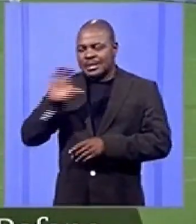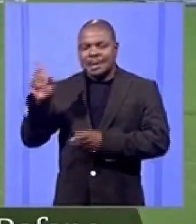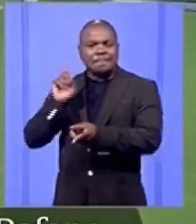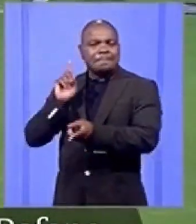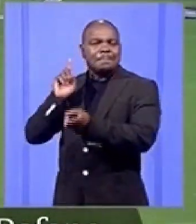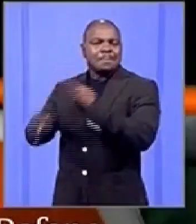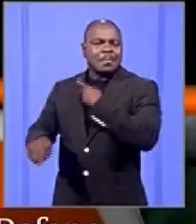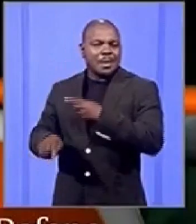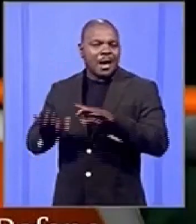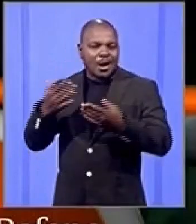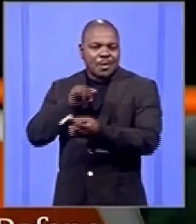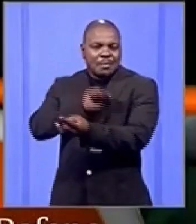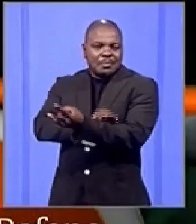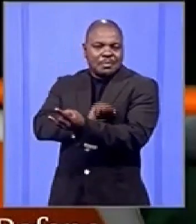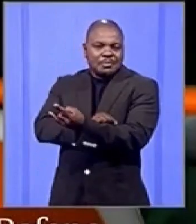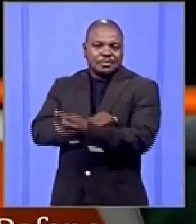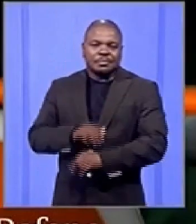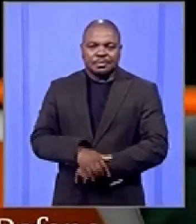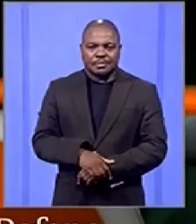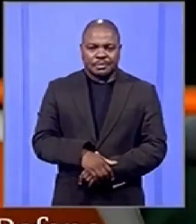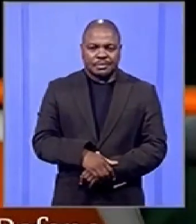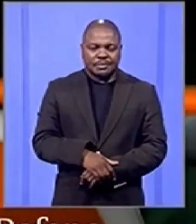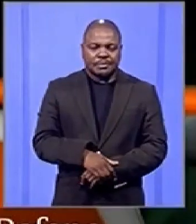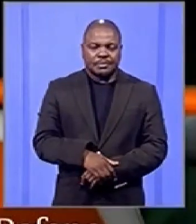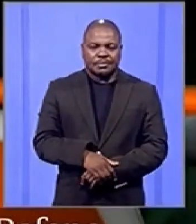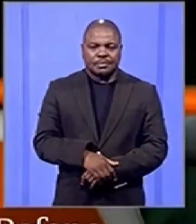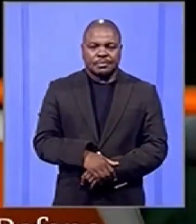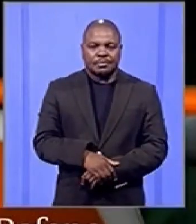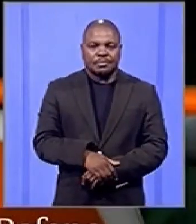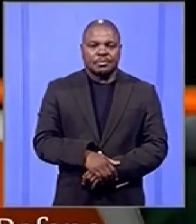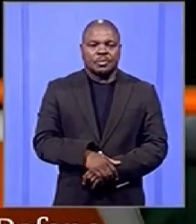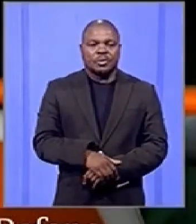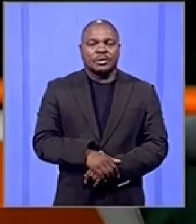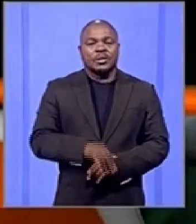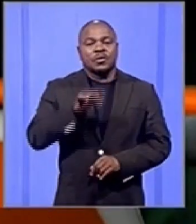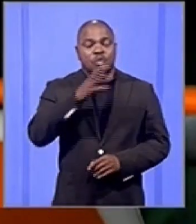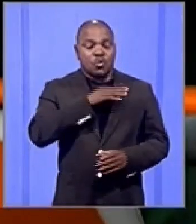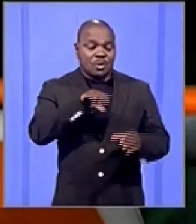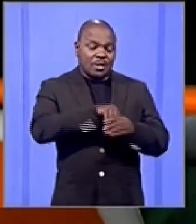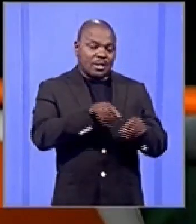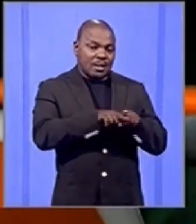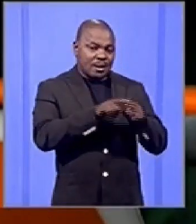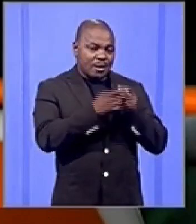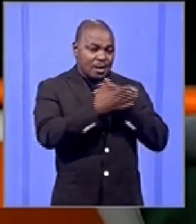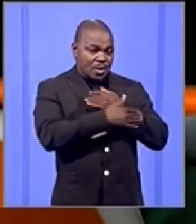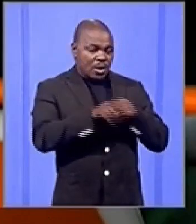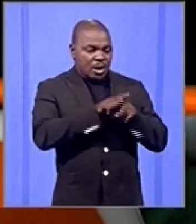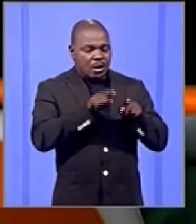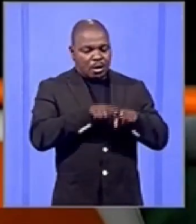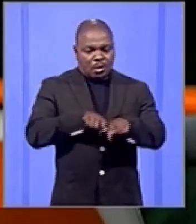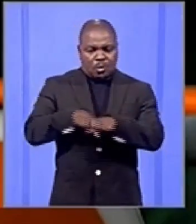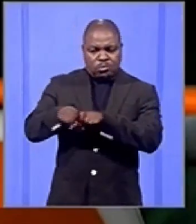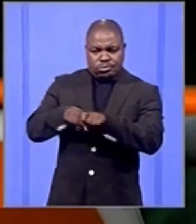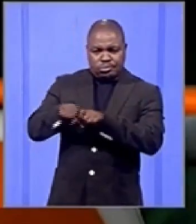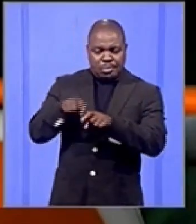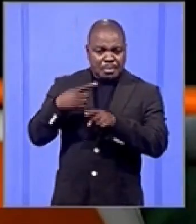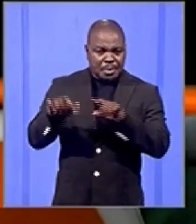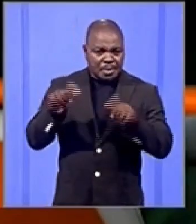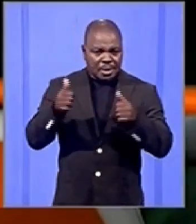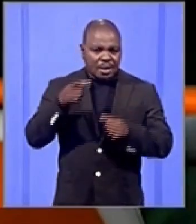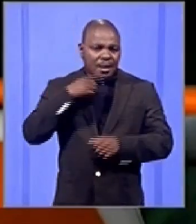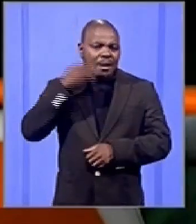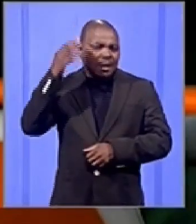dipenele. It's normal when you have results as a coach of when you play a very good tournament. I had that